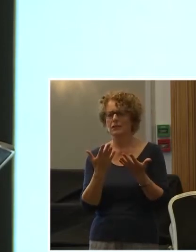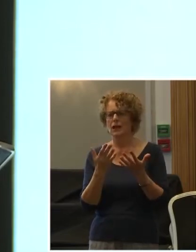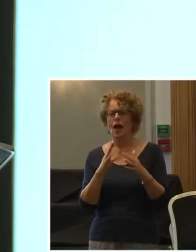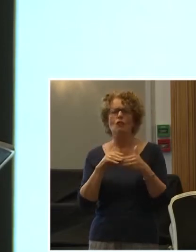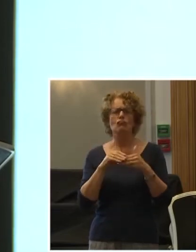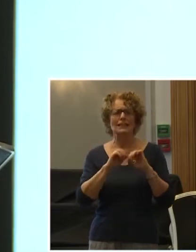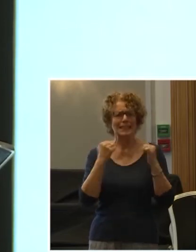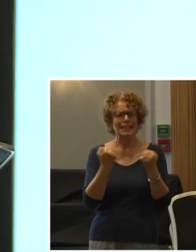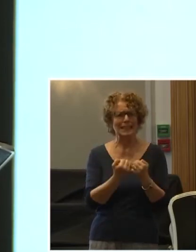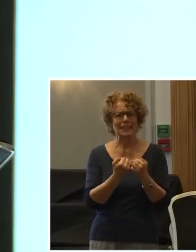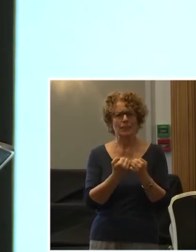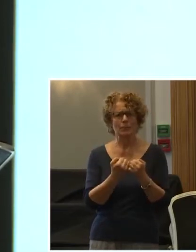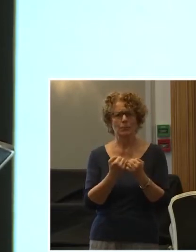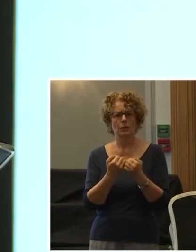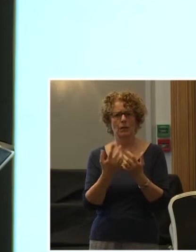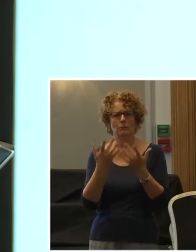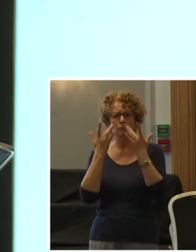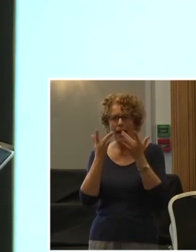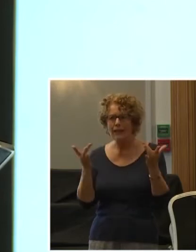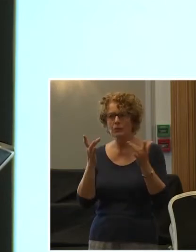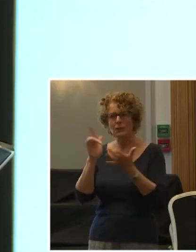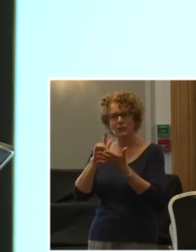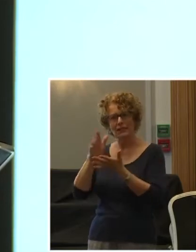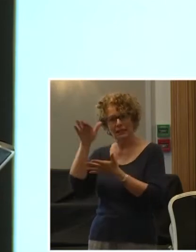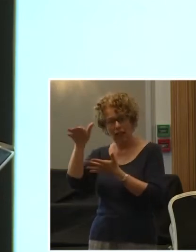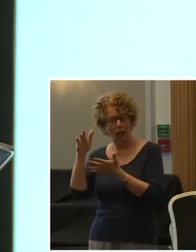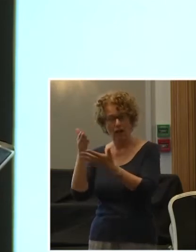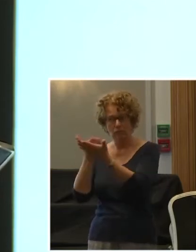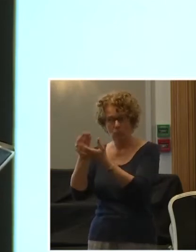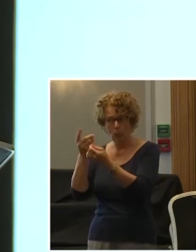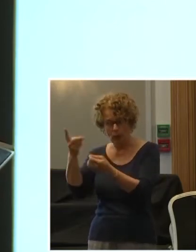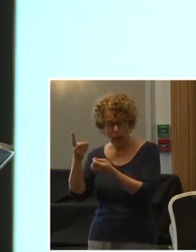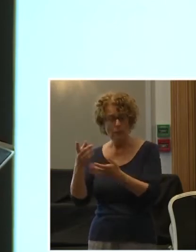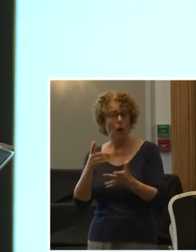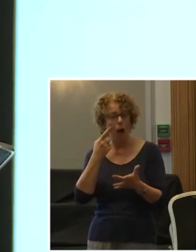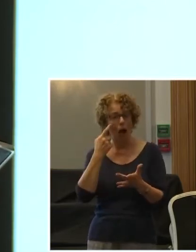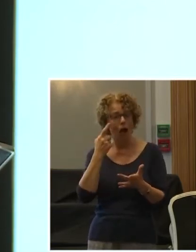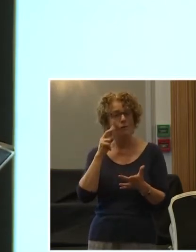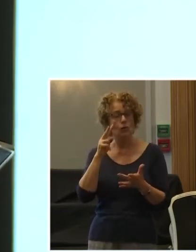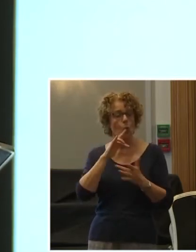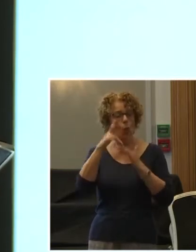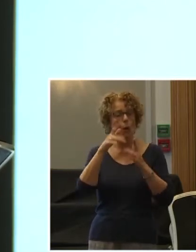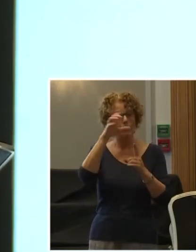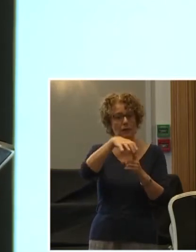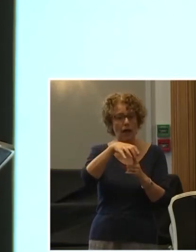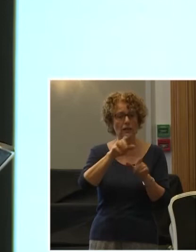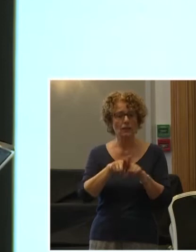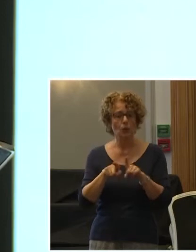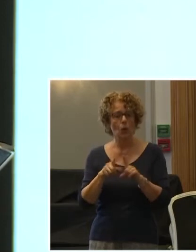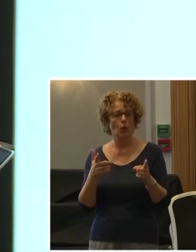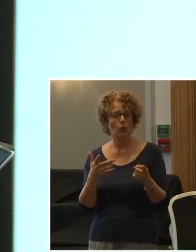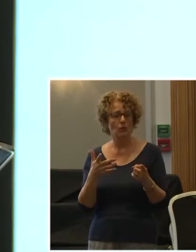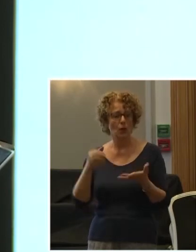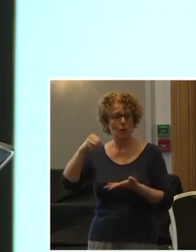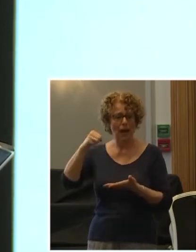team out in the exhibition centre, so if you'd like to go and speak to them, visit our website, and in your little bags there is a little envelope if you could